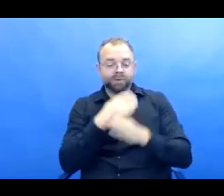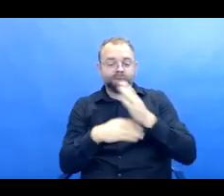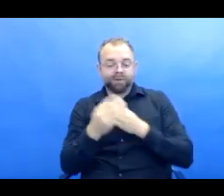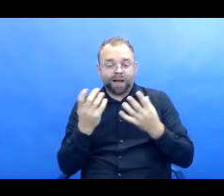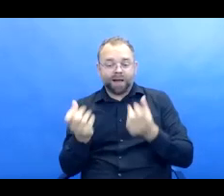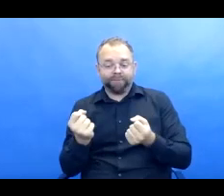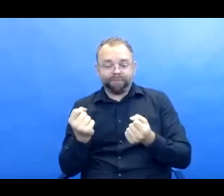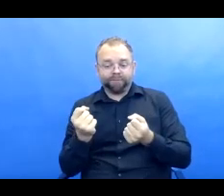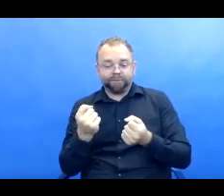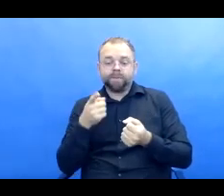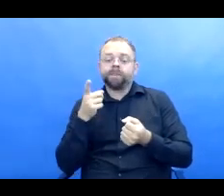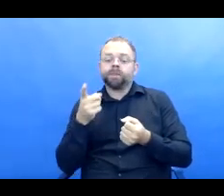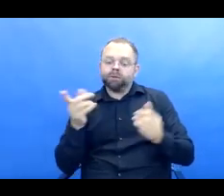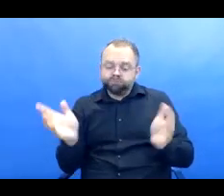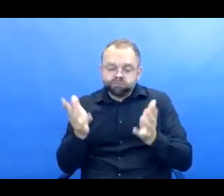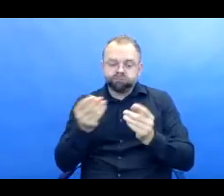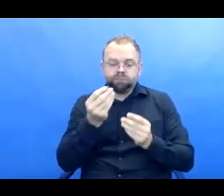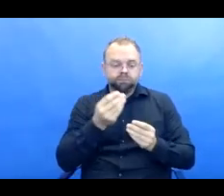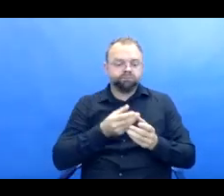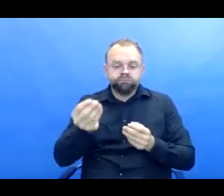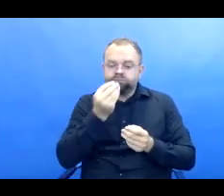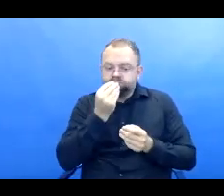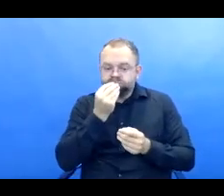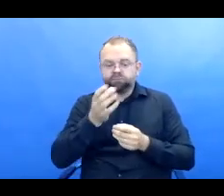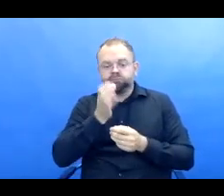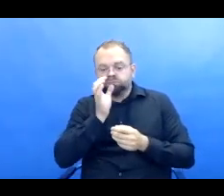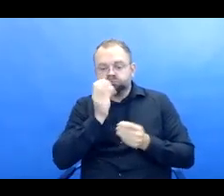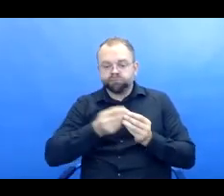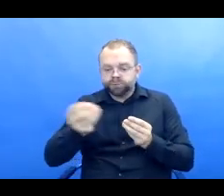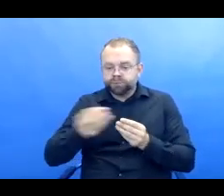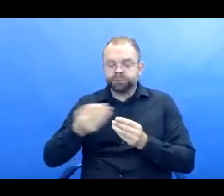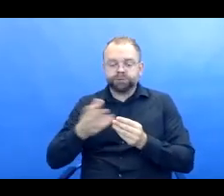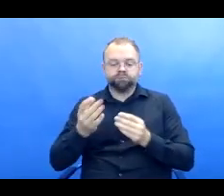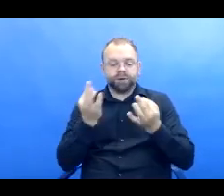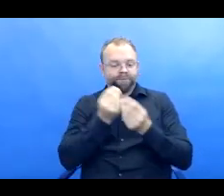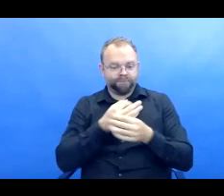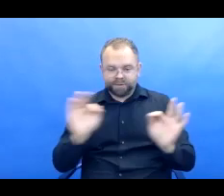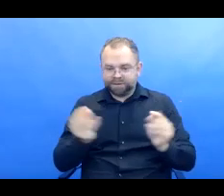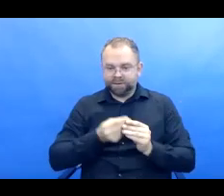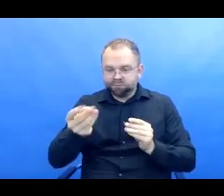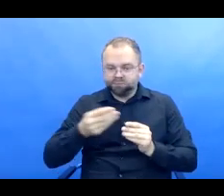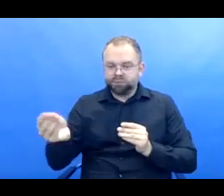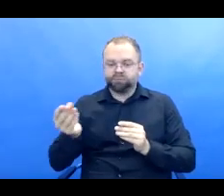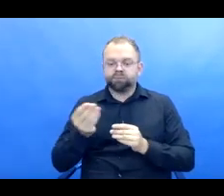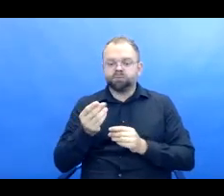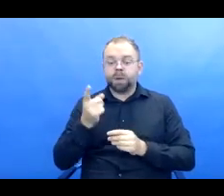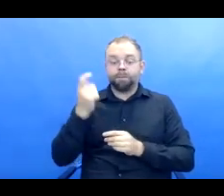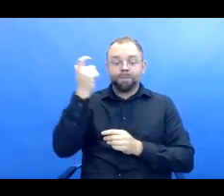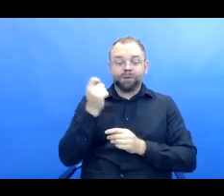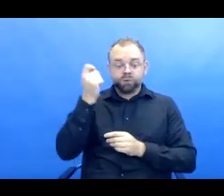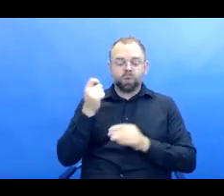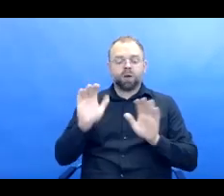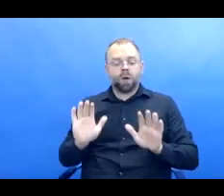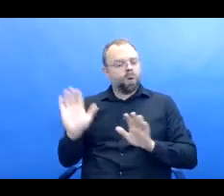has made specific announcement of cash transfer for all persons with disabilities in the state who have access